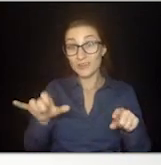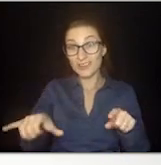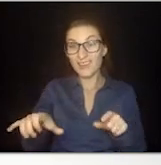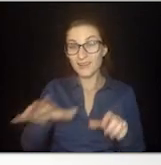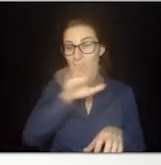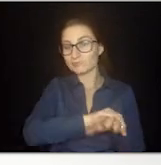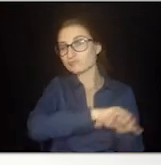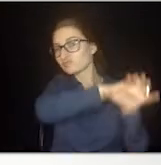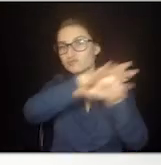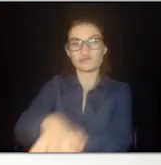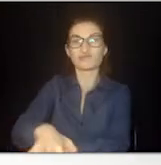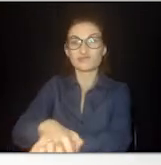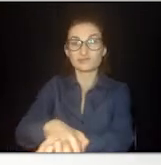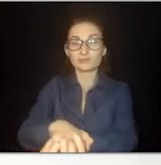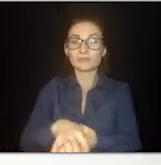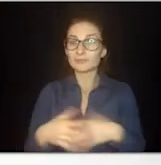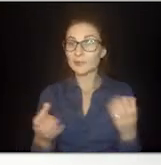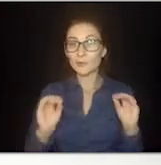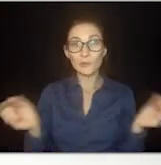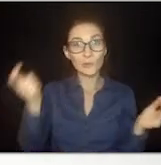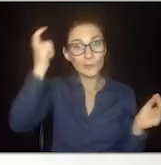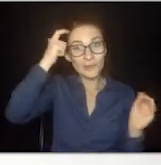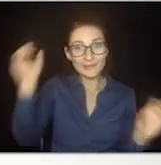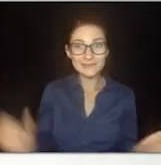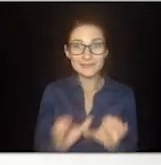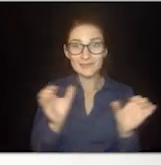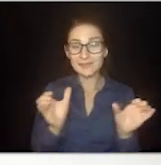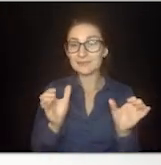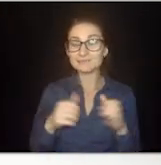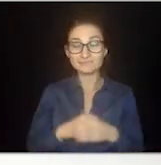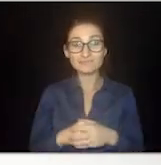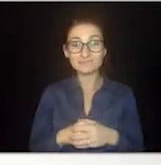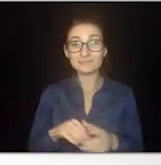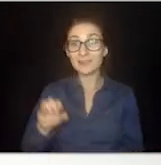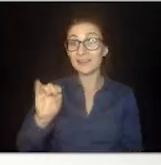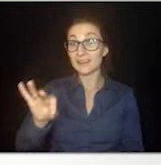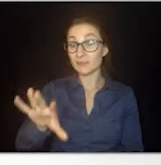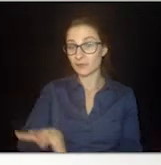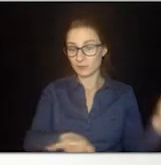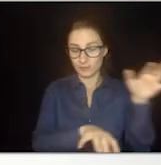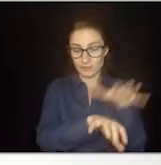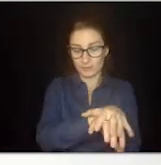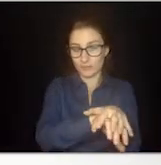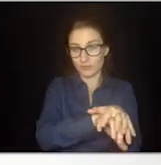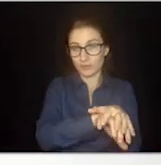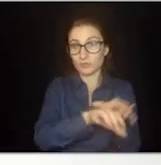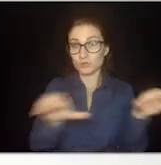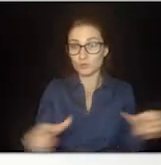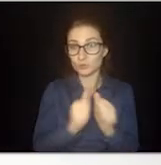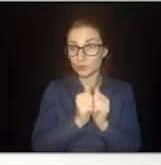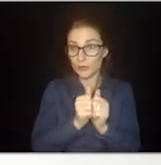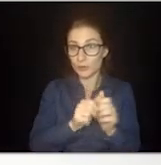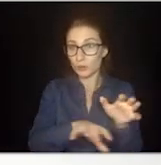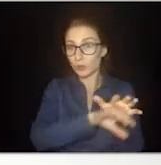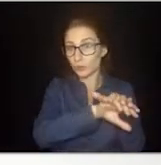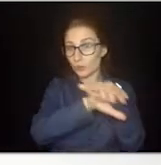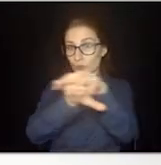ride. But if they're having to rest their hand on yours and do it with you, the brain's